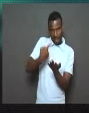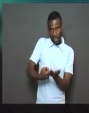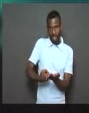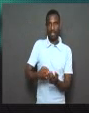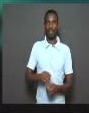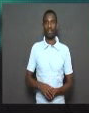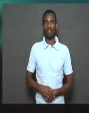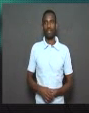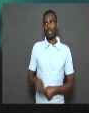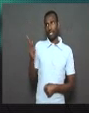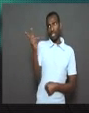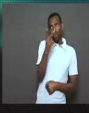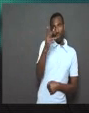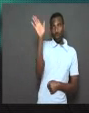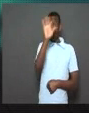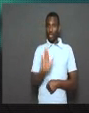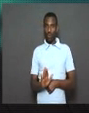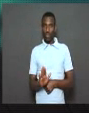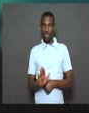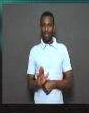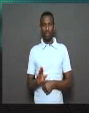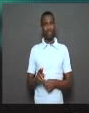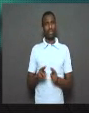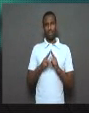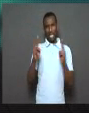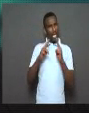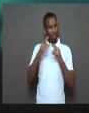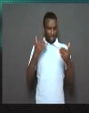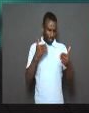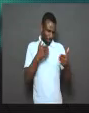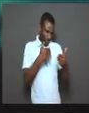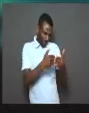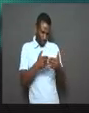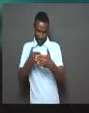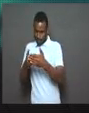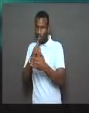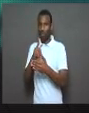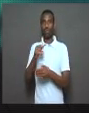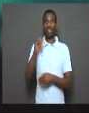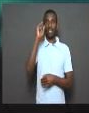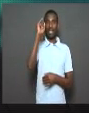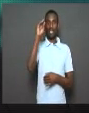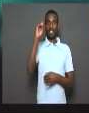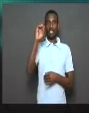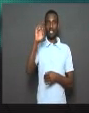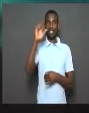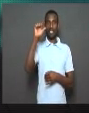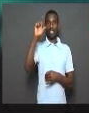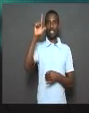Therefore, these two gases are very close to an ideal gas